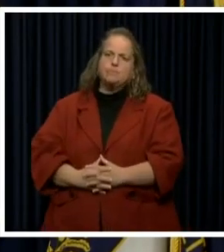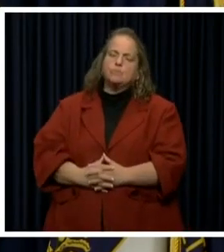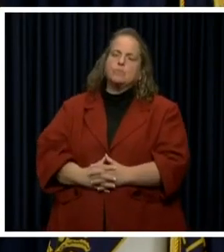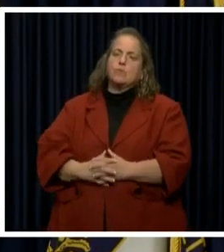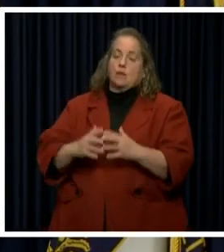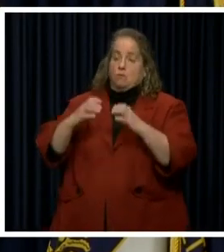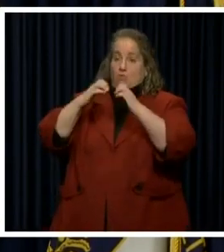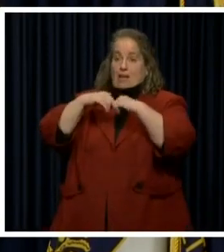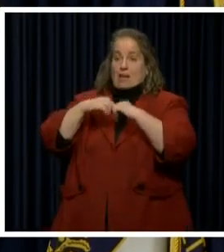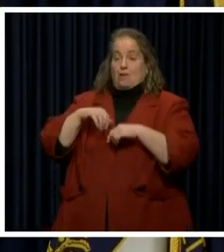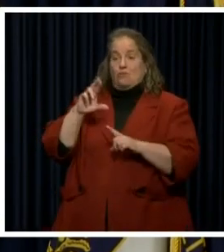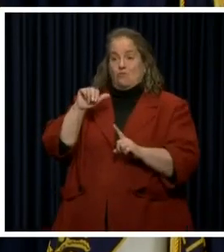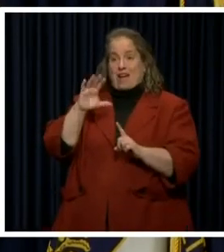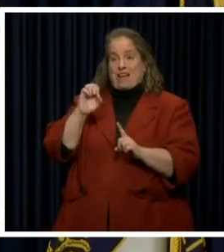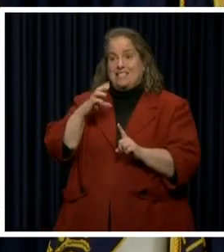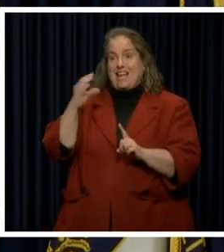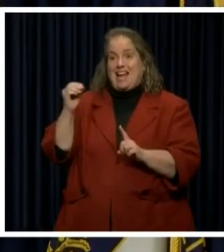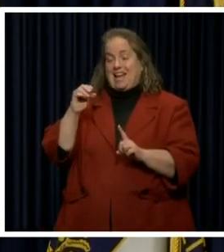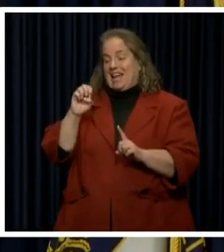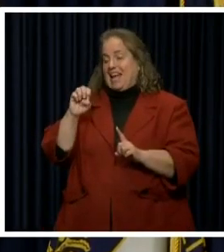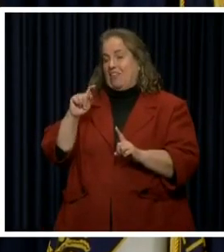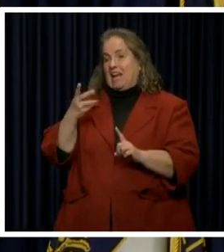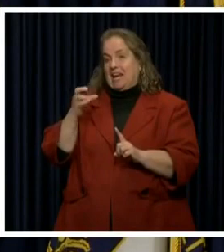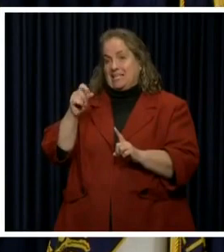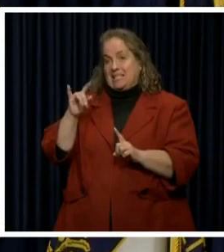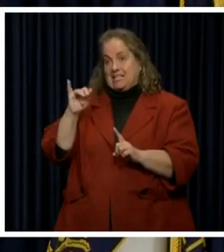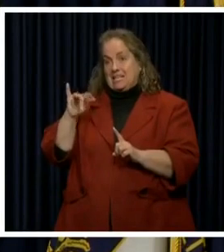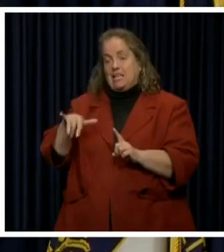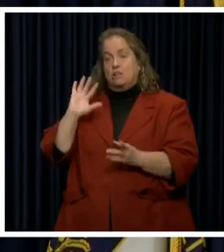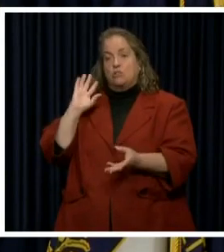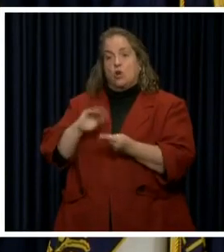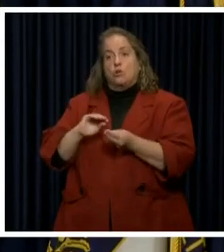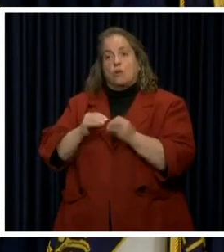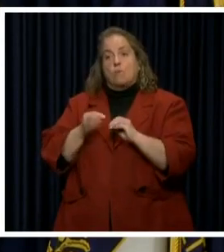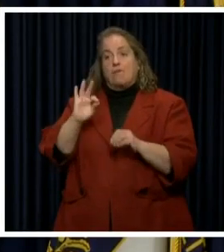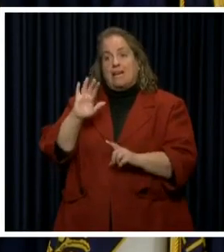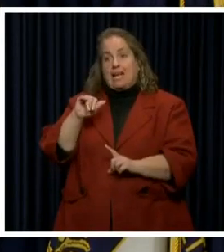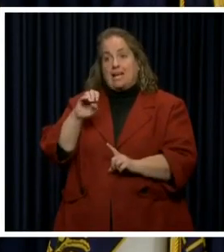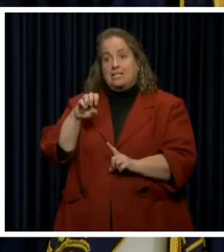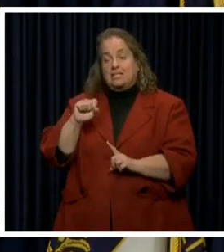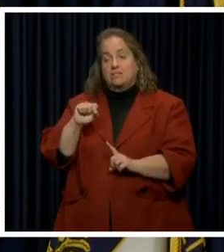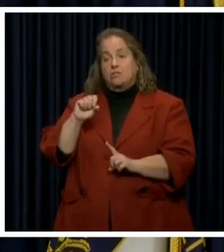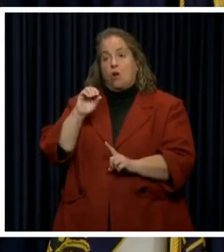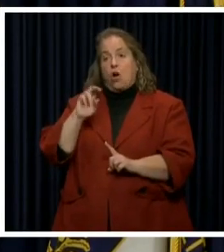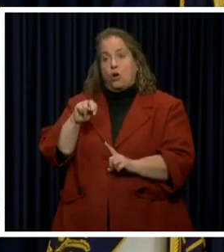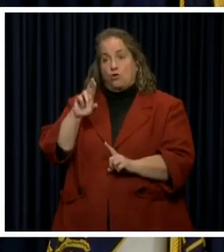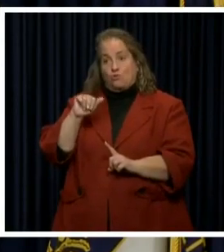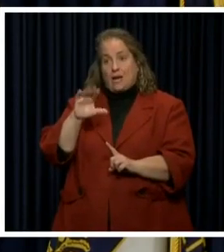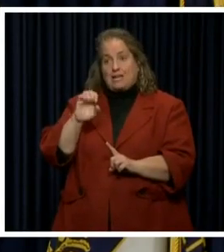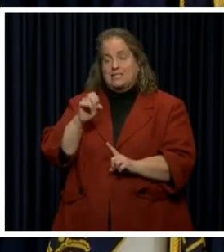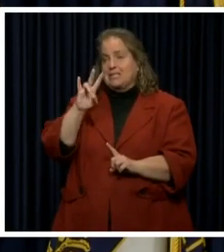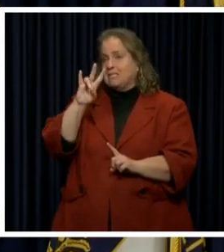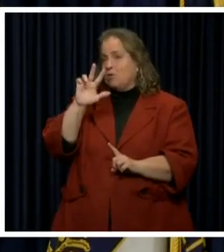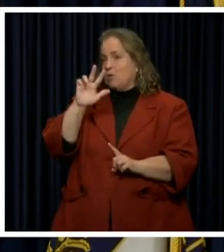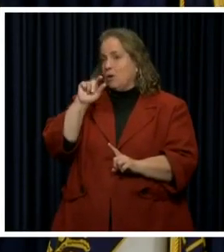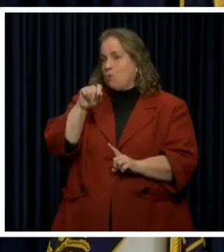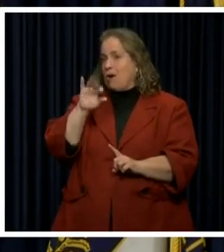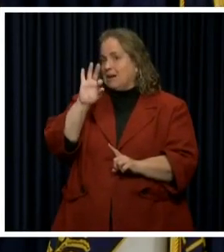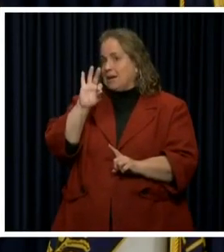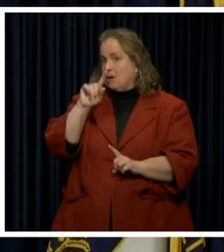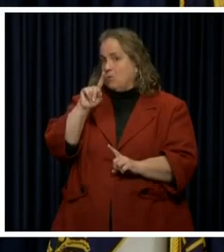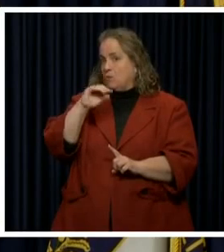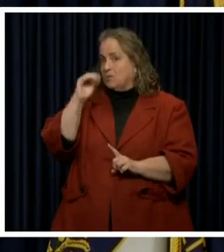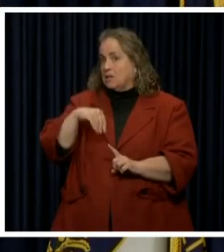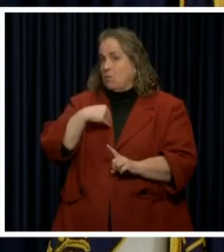Breaking down race and ethnicity, total number of cases on race,